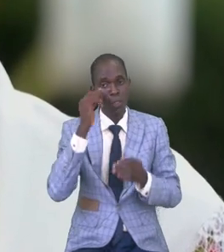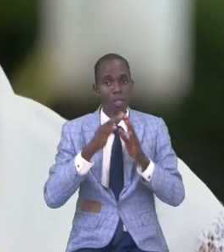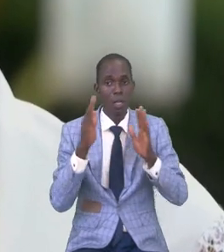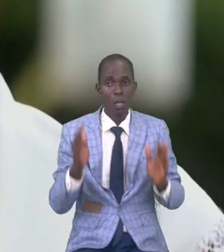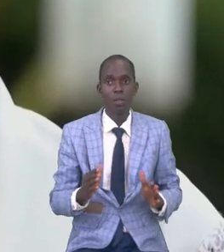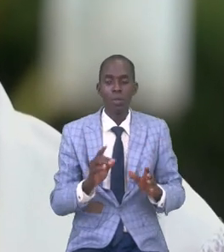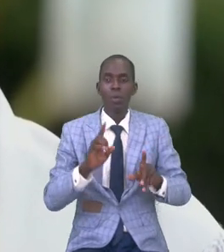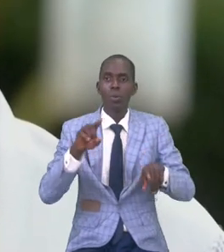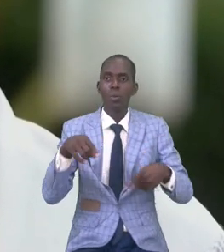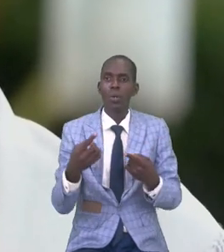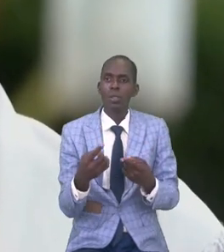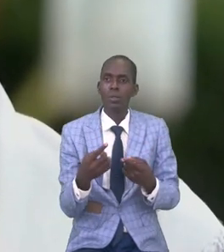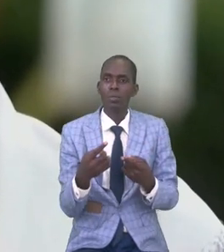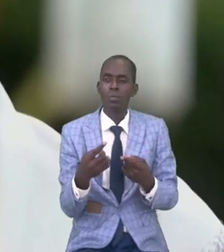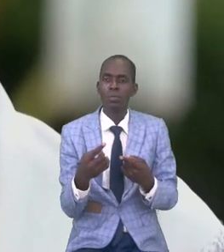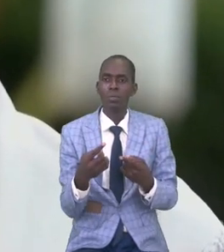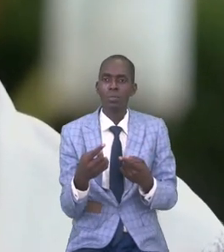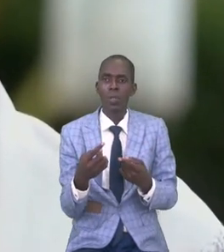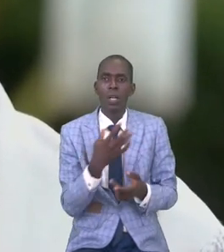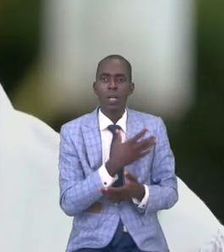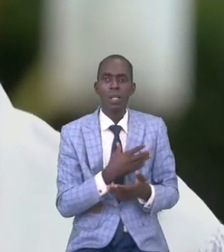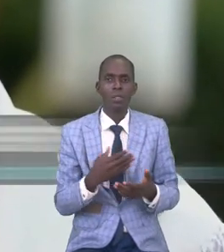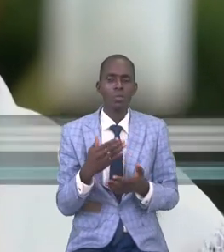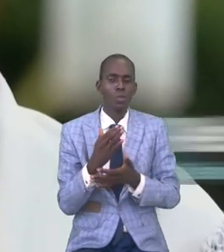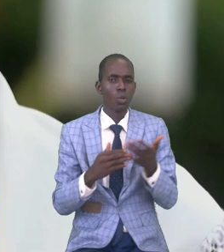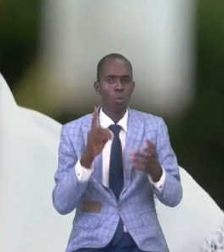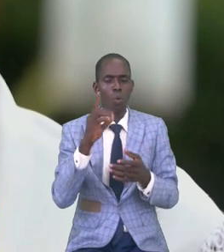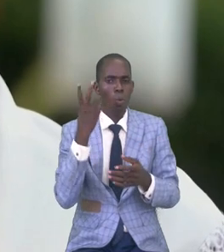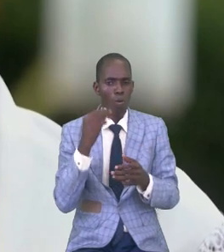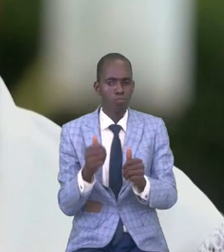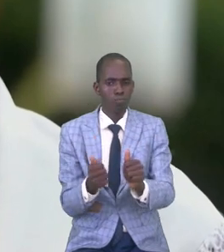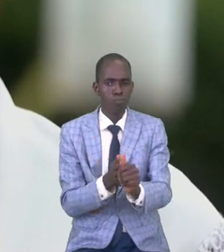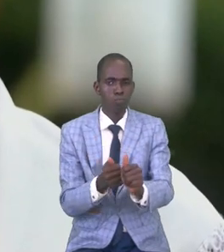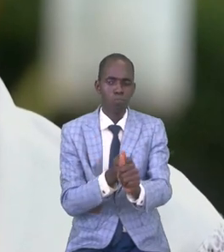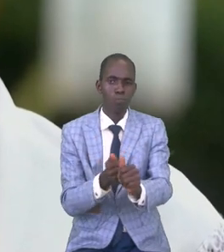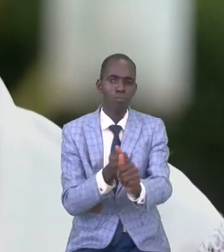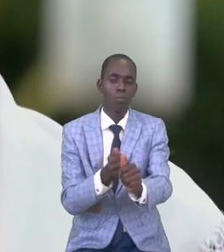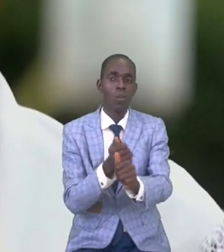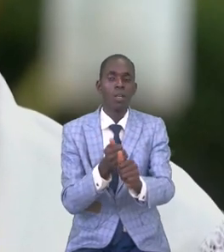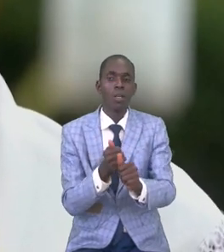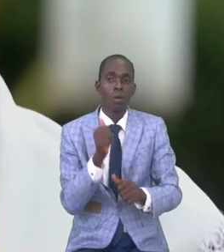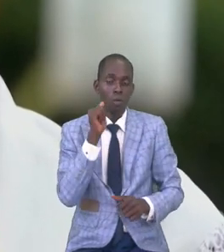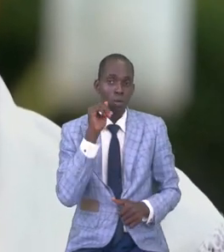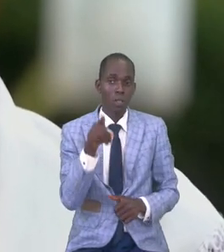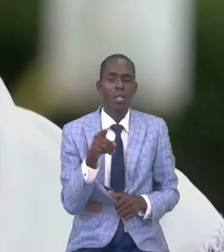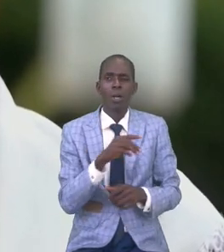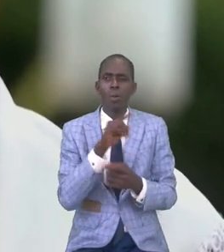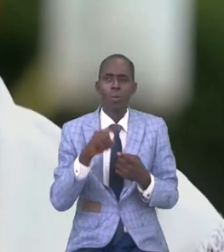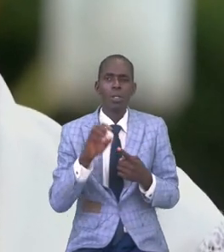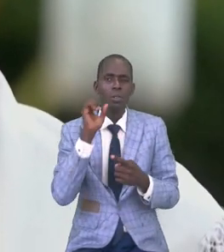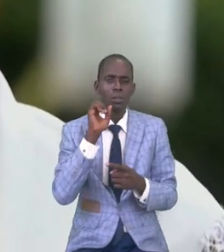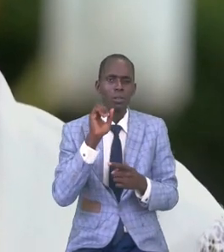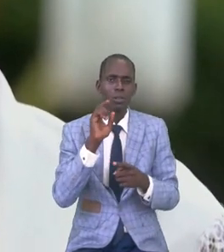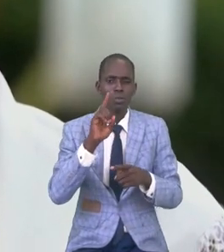to the bank. From the bank, I noticed someone was following me. And so when I get to the heart of the